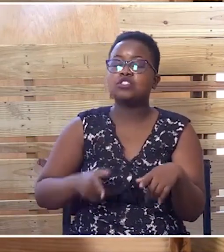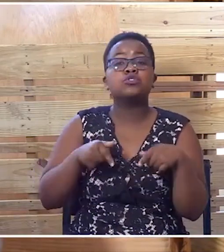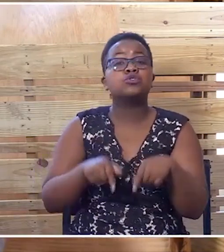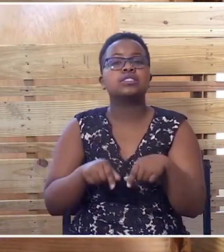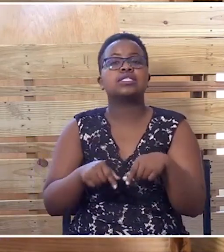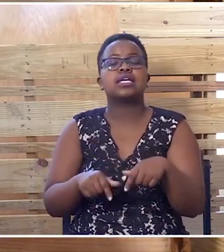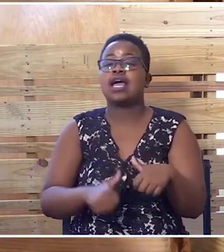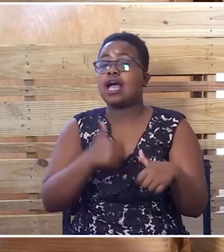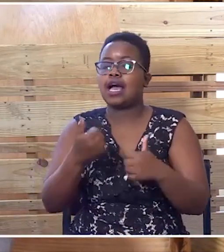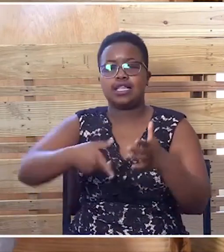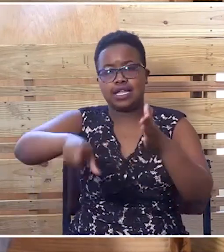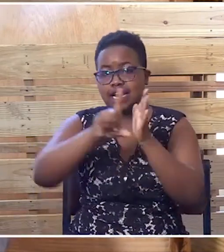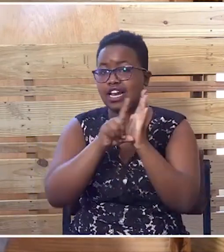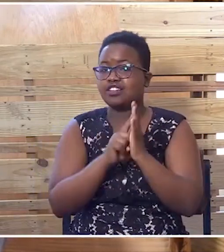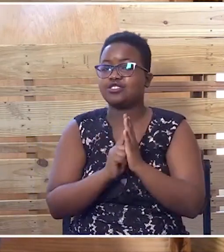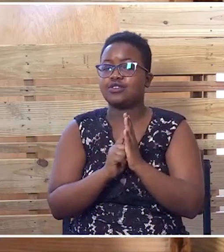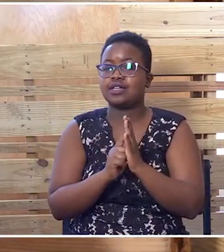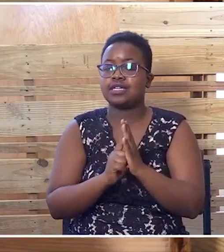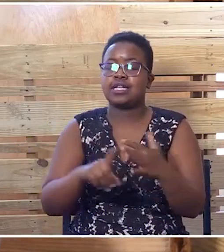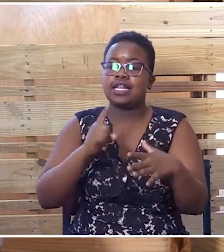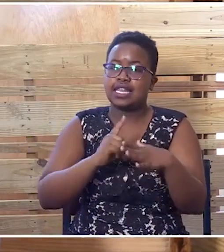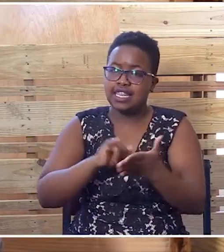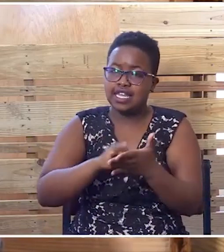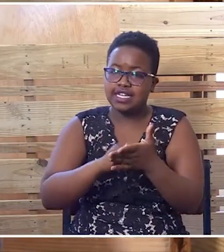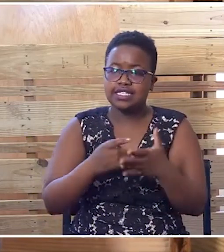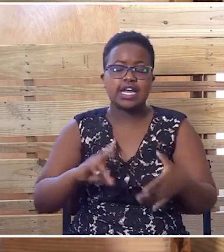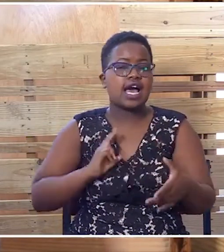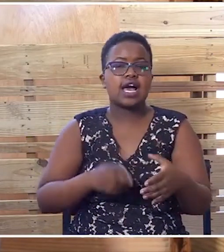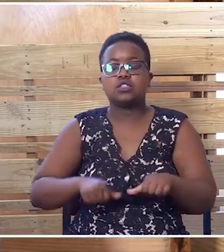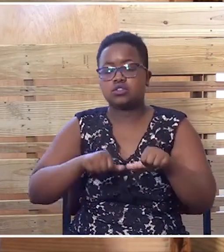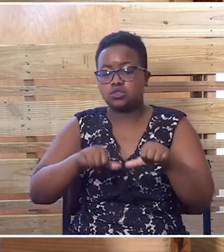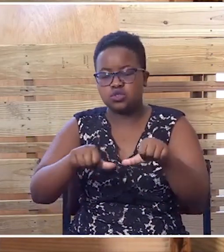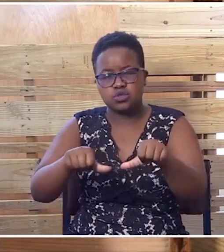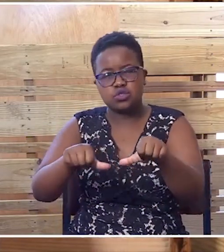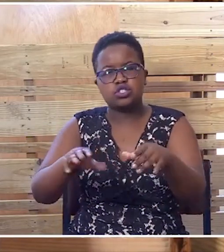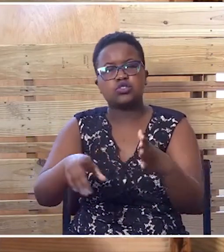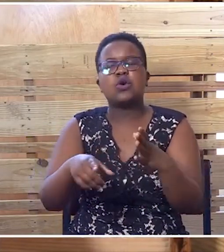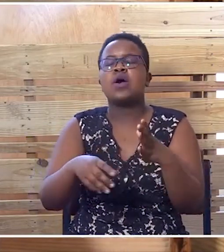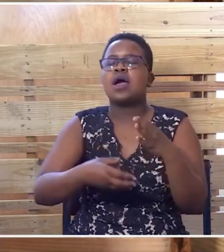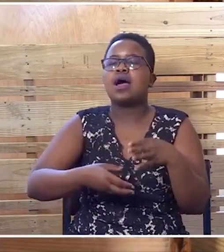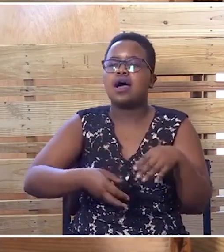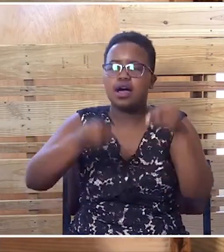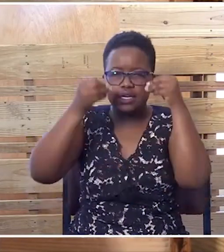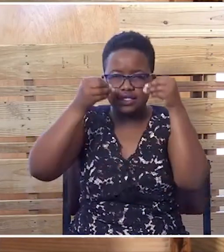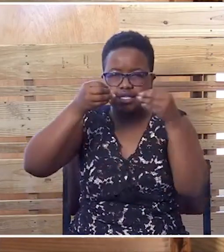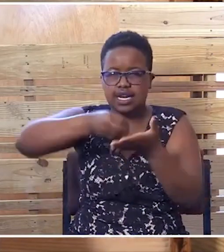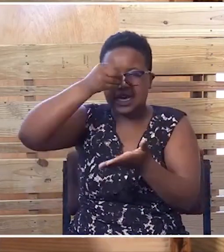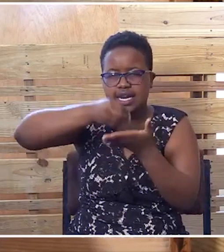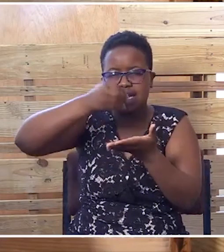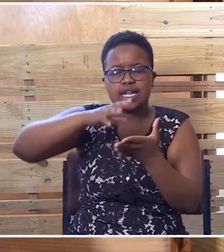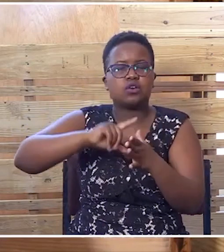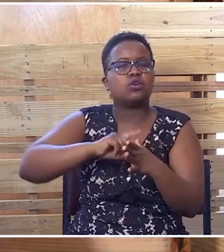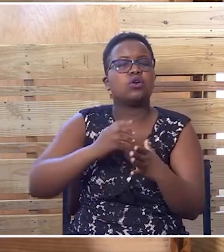it's another lesson. And as we go through these lessons, you know, I desire that each and every day there is something that we